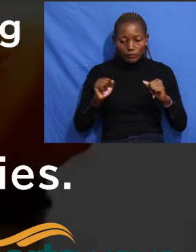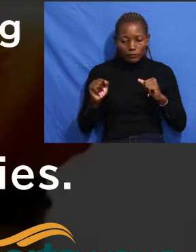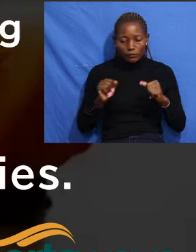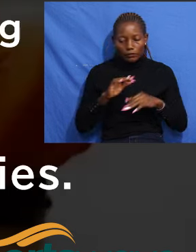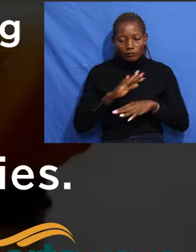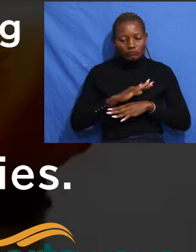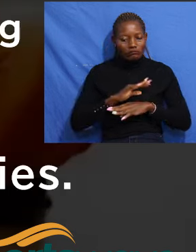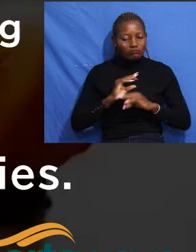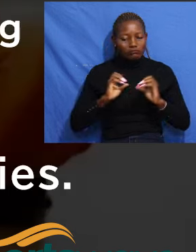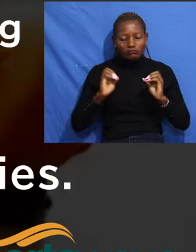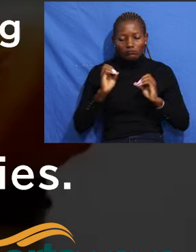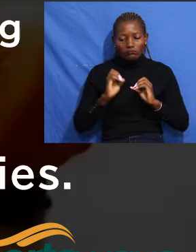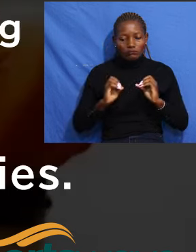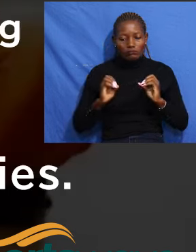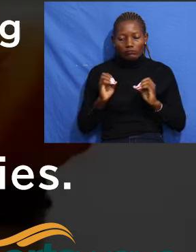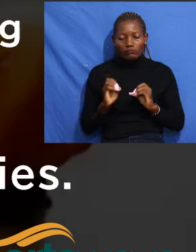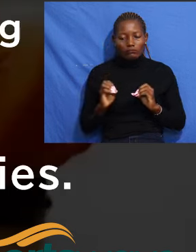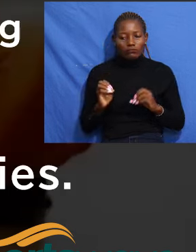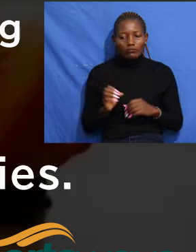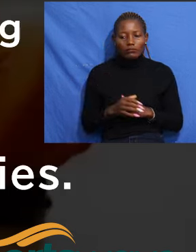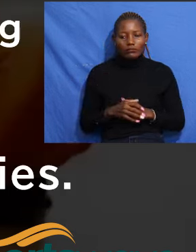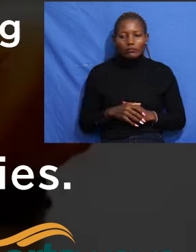enough for a good recovery.